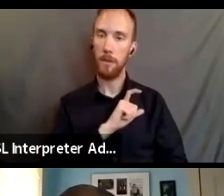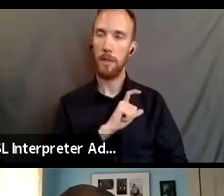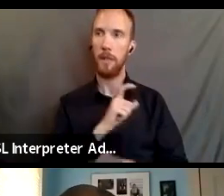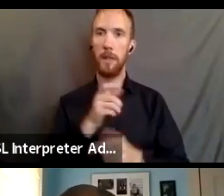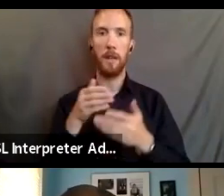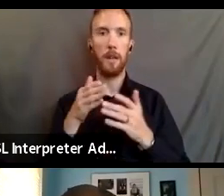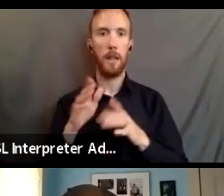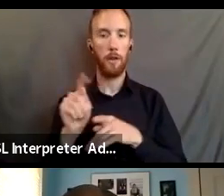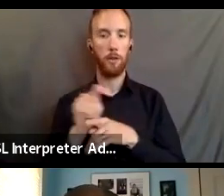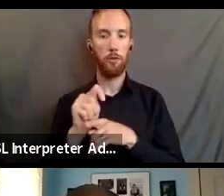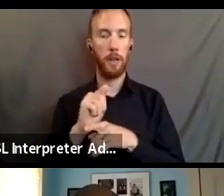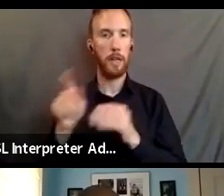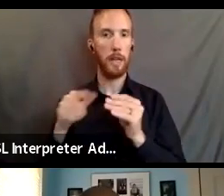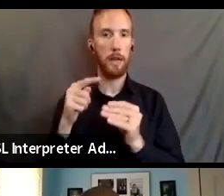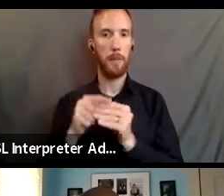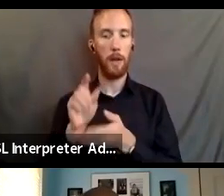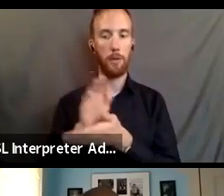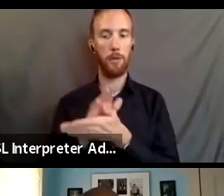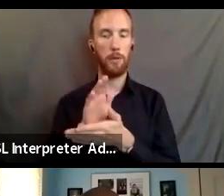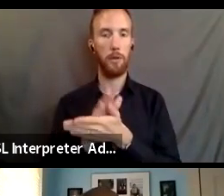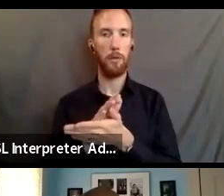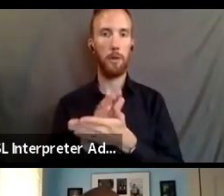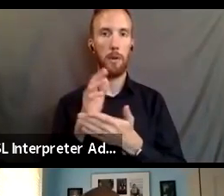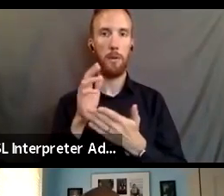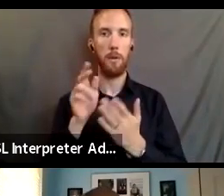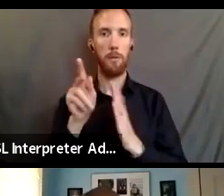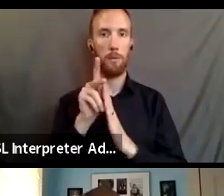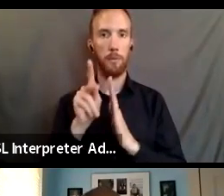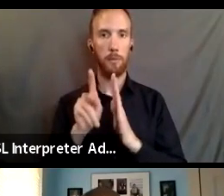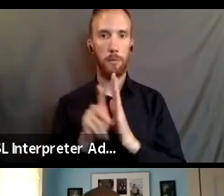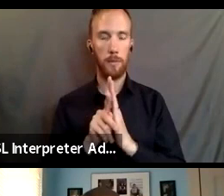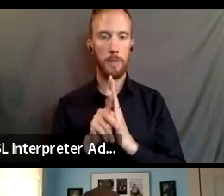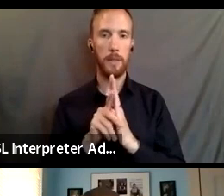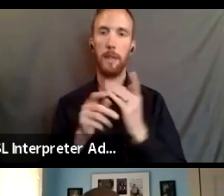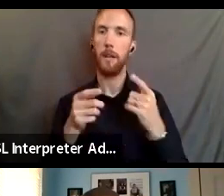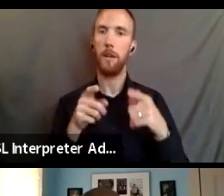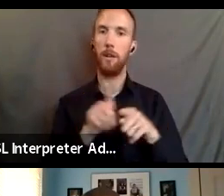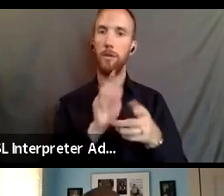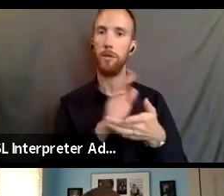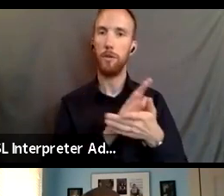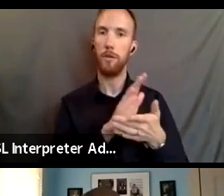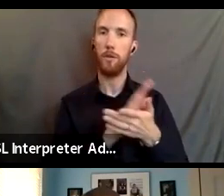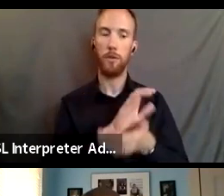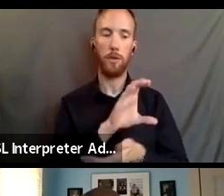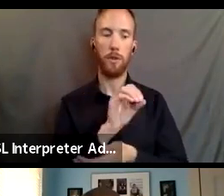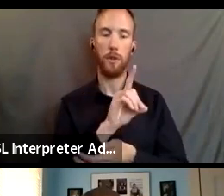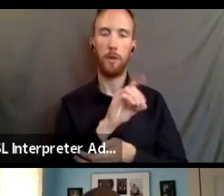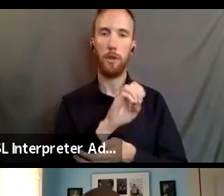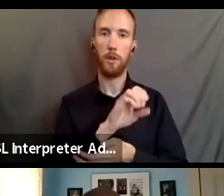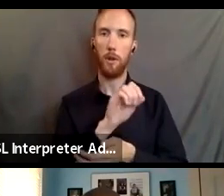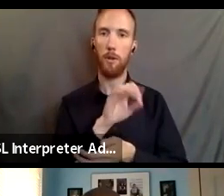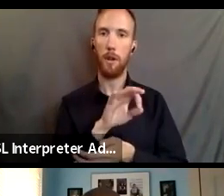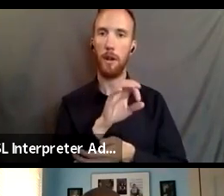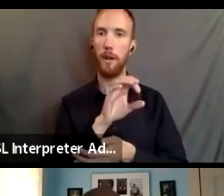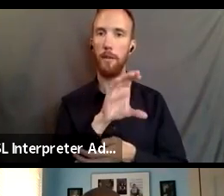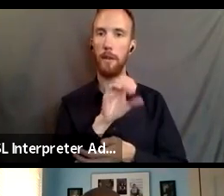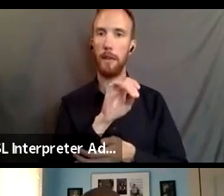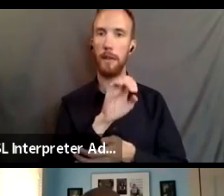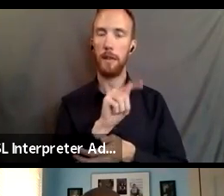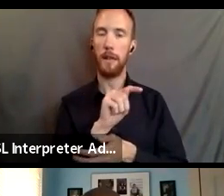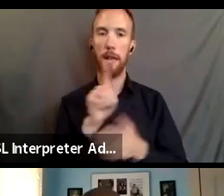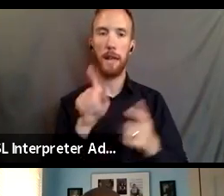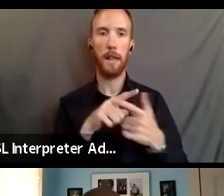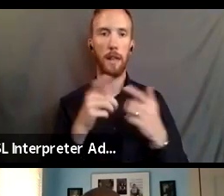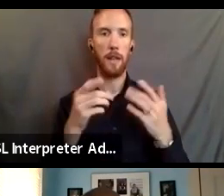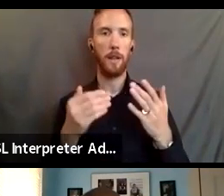protocols and policies around the student code of conduct and by adding the new eligibility and selection process for the school resource